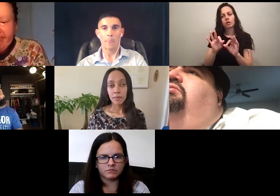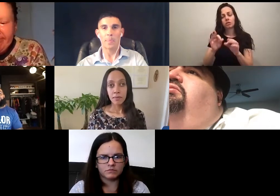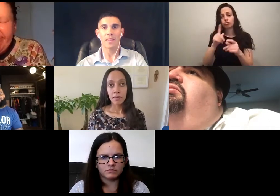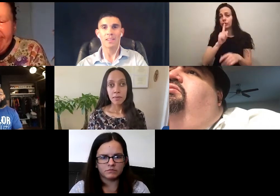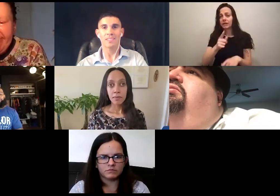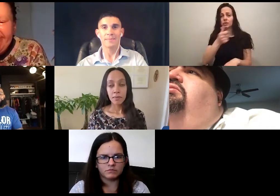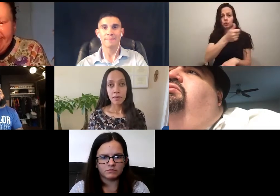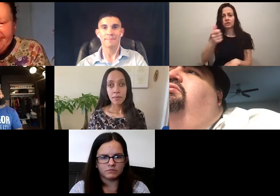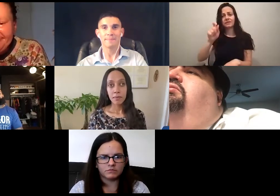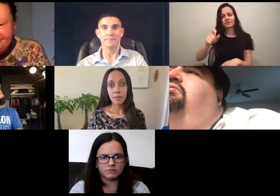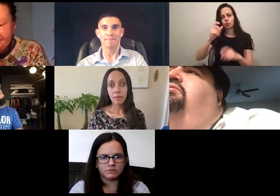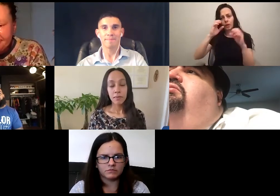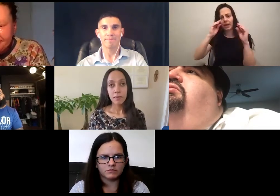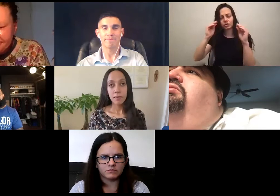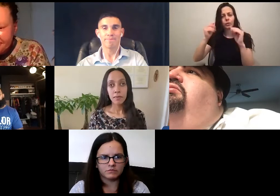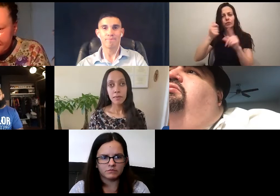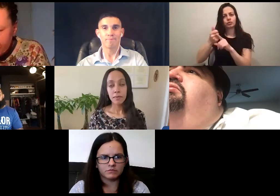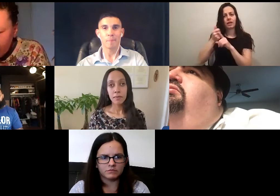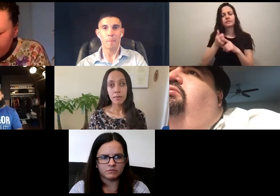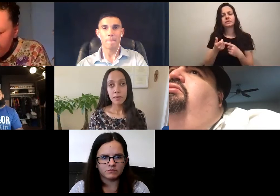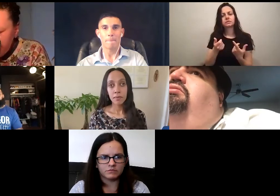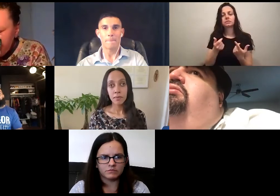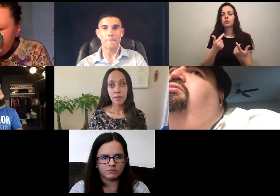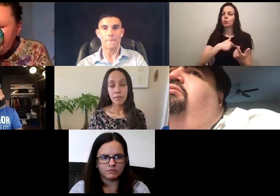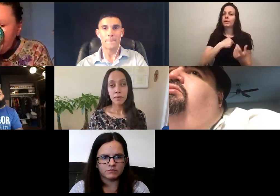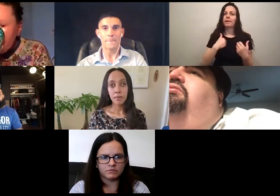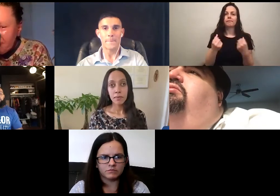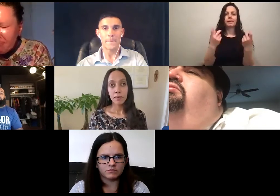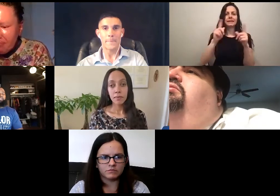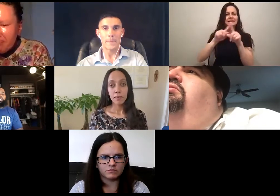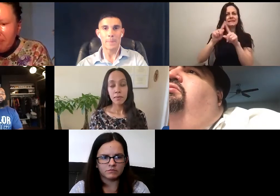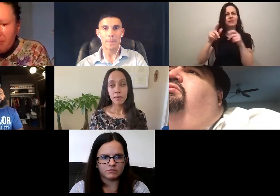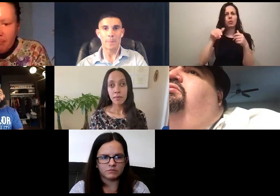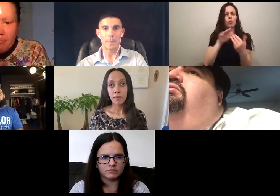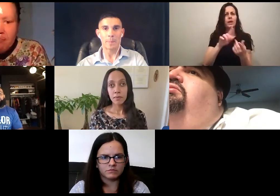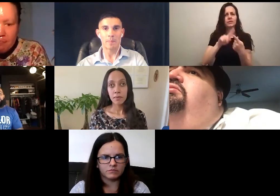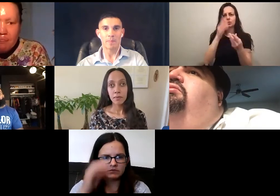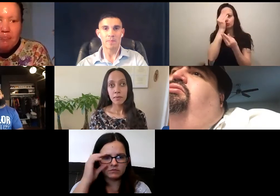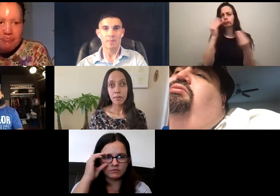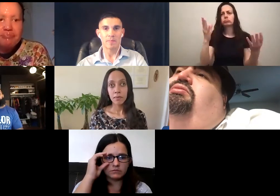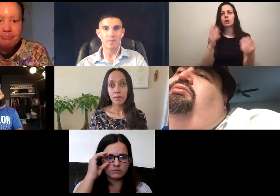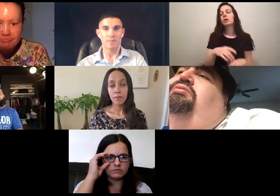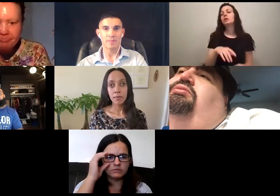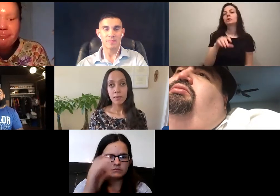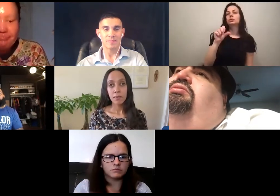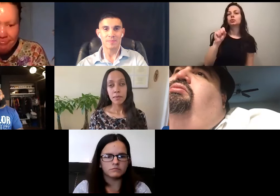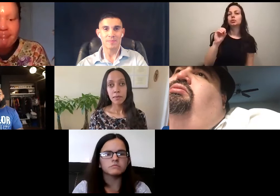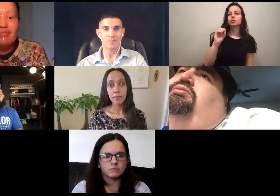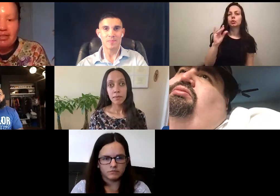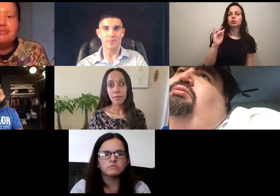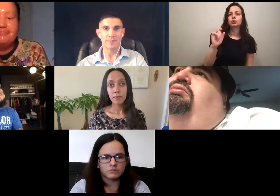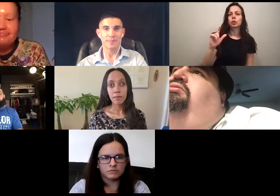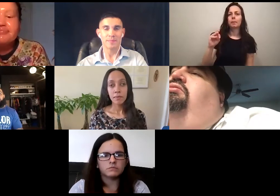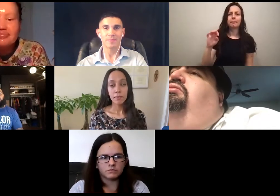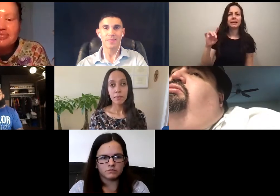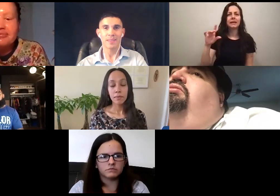this panel have amazing platforms, and social media gives you the opportunity to search a hashtag about a different disability. And